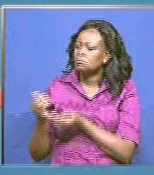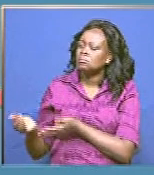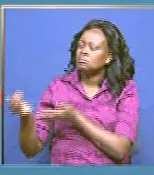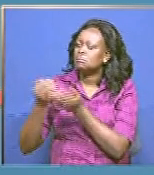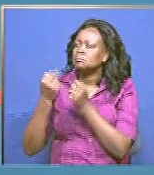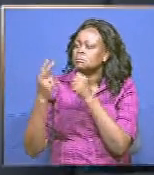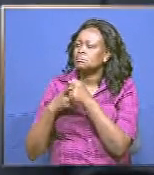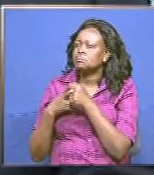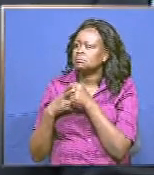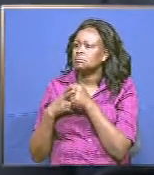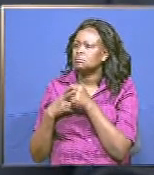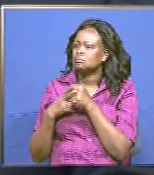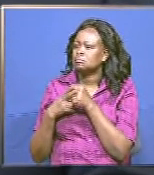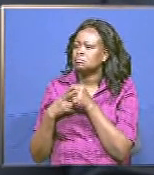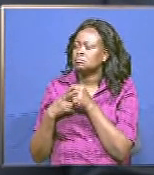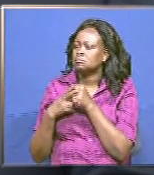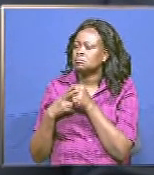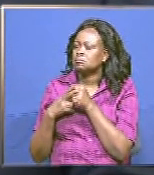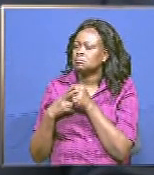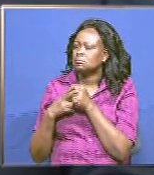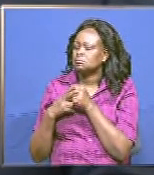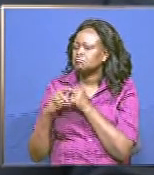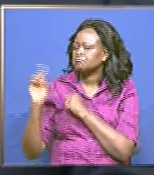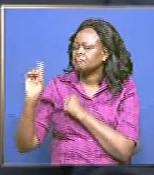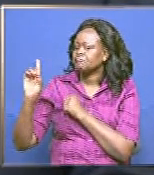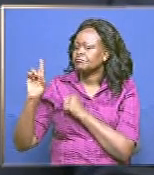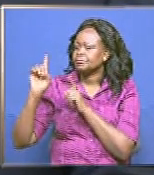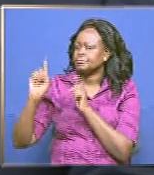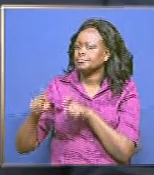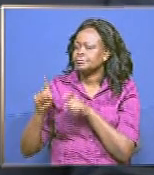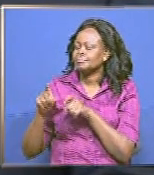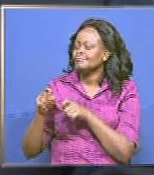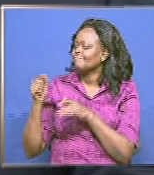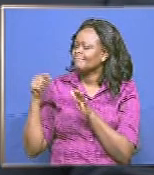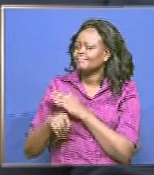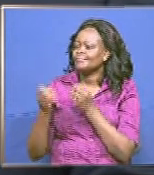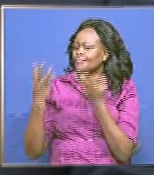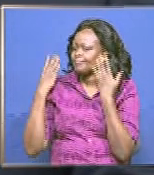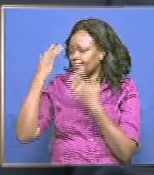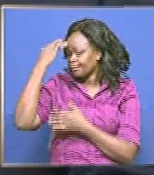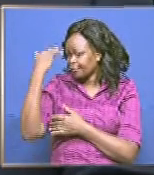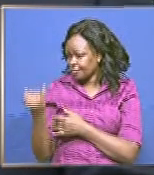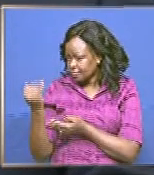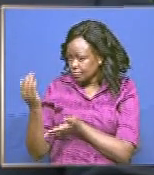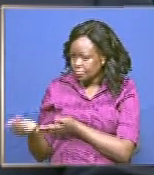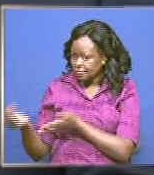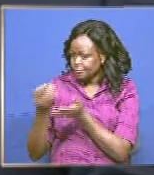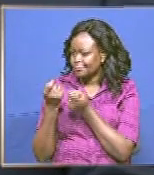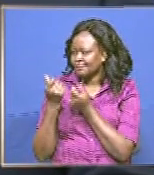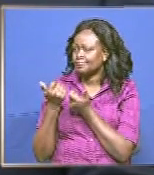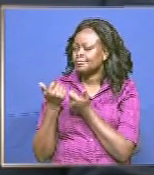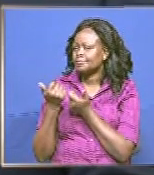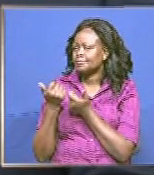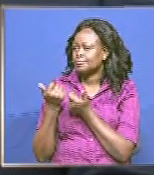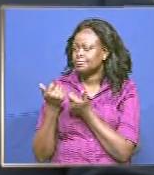27. Mm-hmm. And we said, no, we need to go deeper and understand why we are collecting less. And that